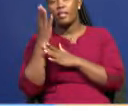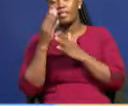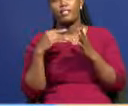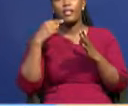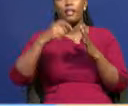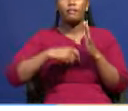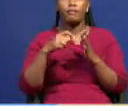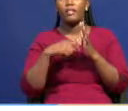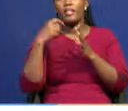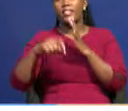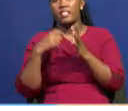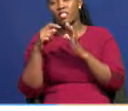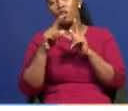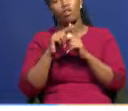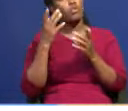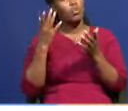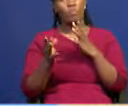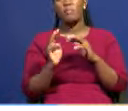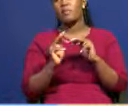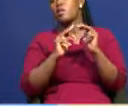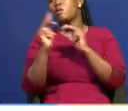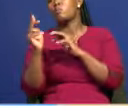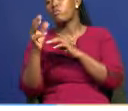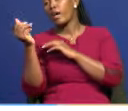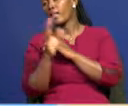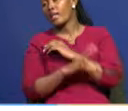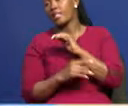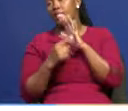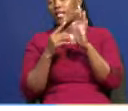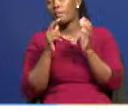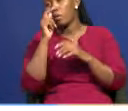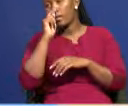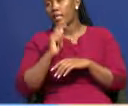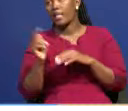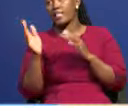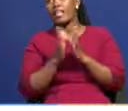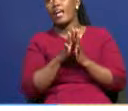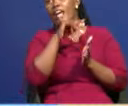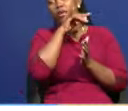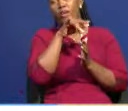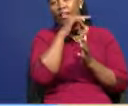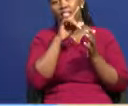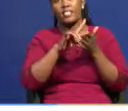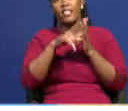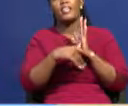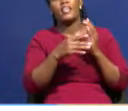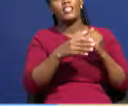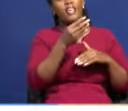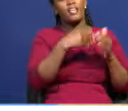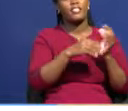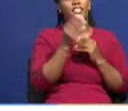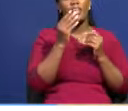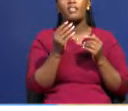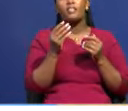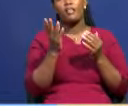and take them elsewhere in other countries like Uganda or Tanzania, and then send those goods and services to us duty-free.